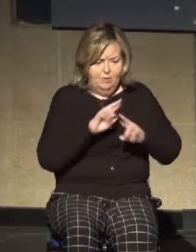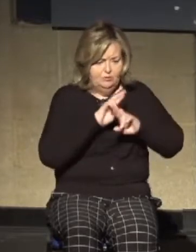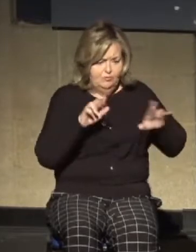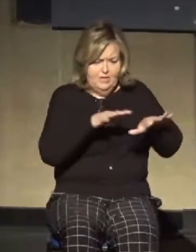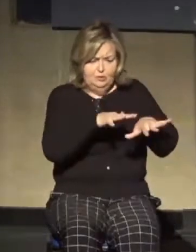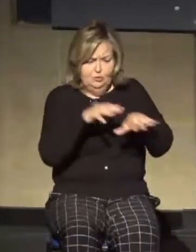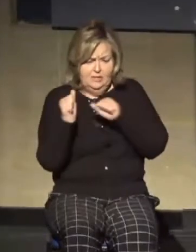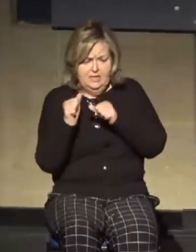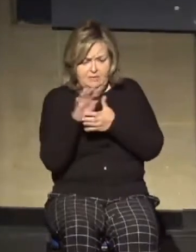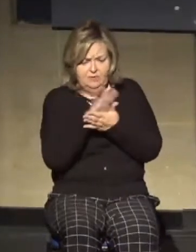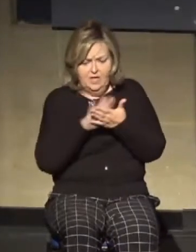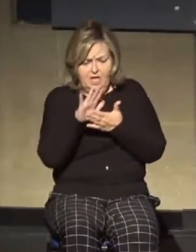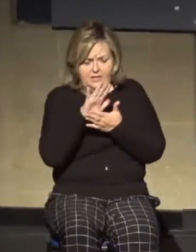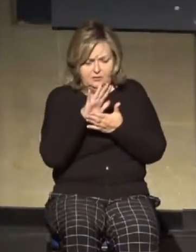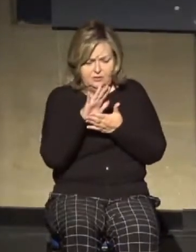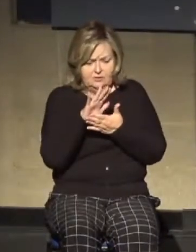college.